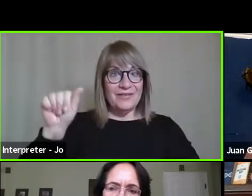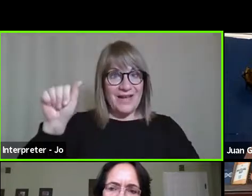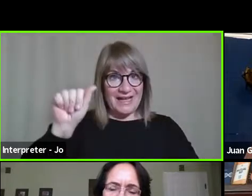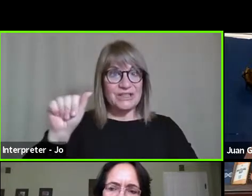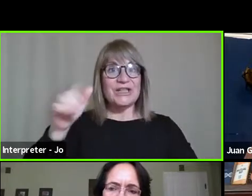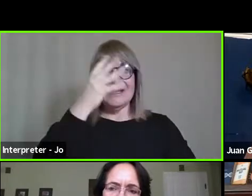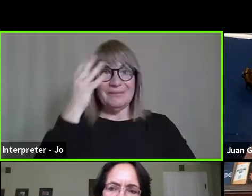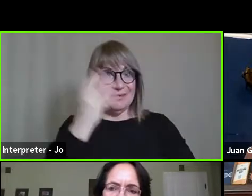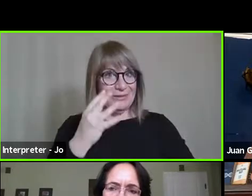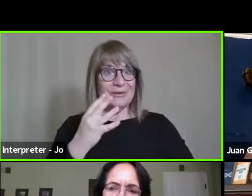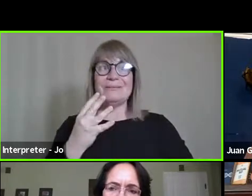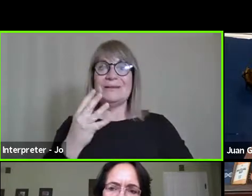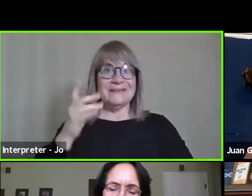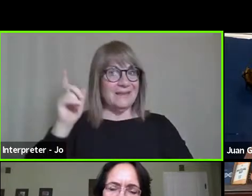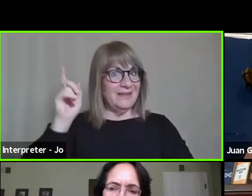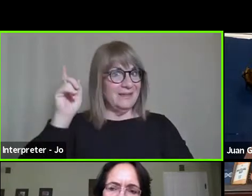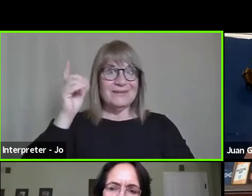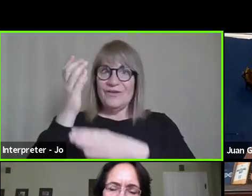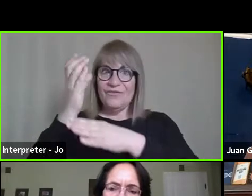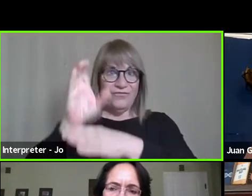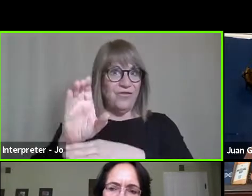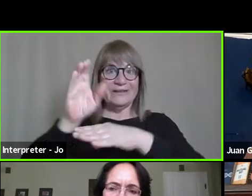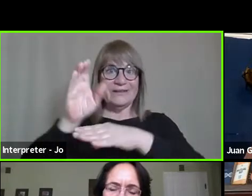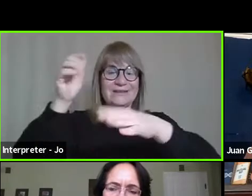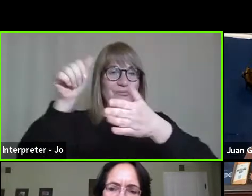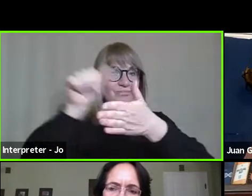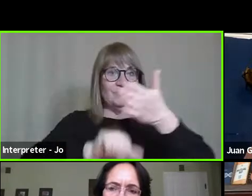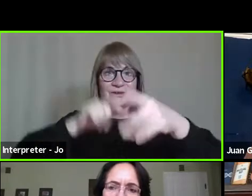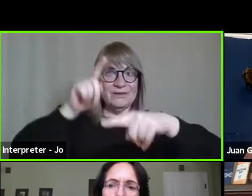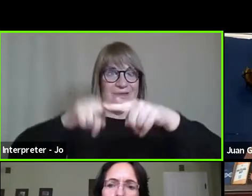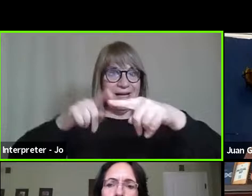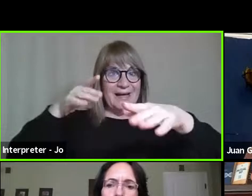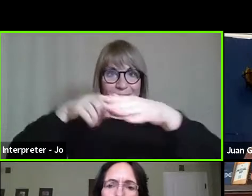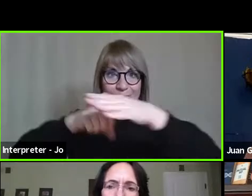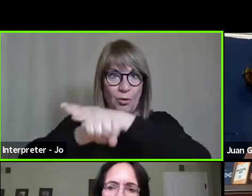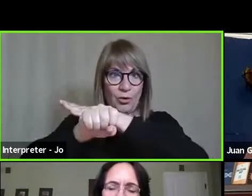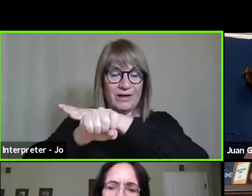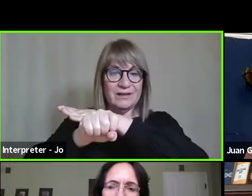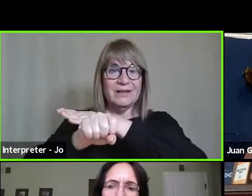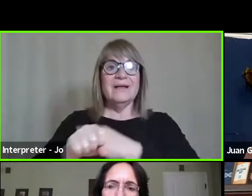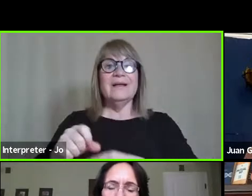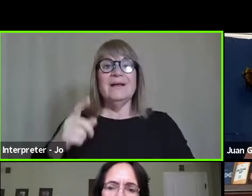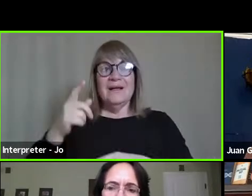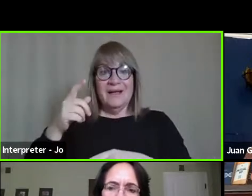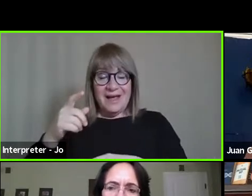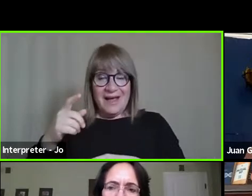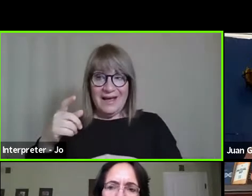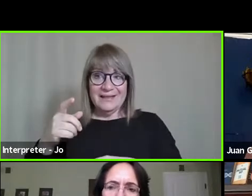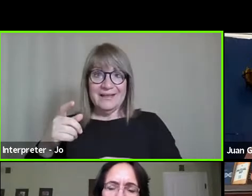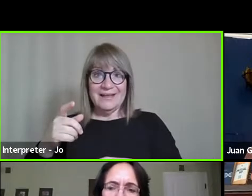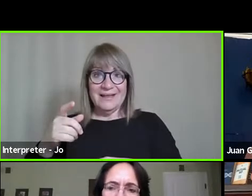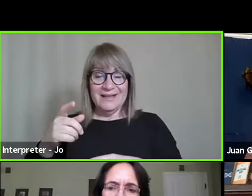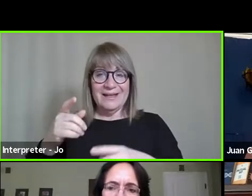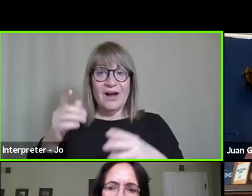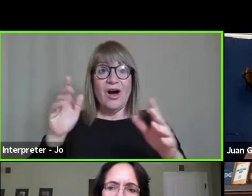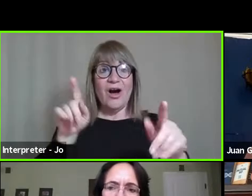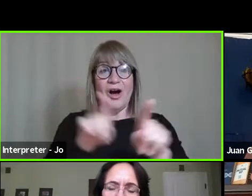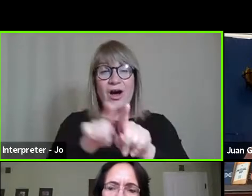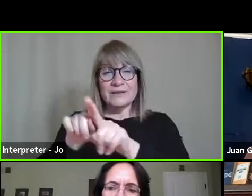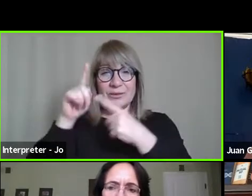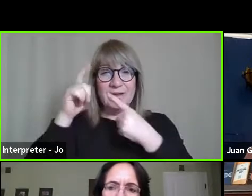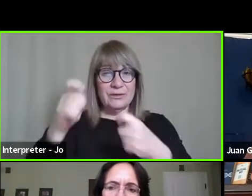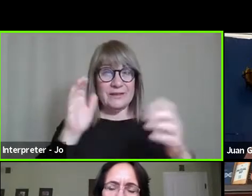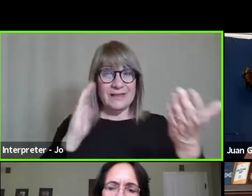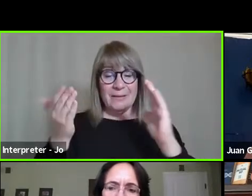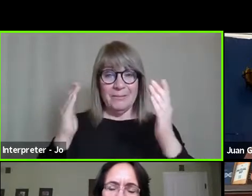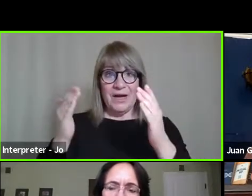being sterilized in the institutions for the mentally ill versus the institutions for the so-called people-minded and so something